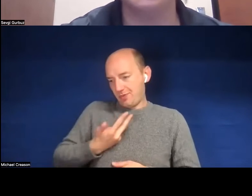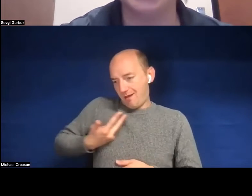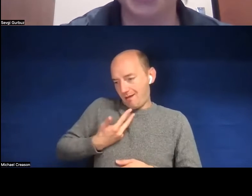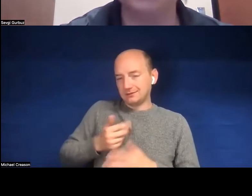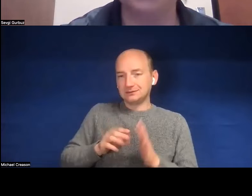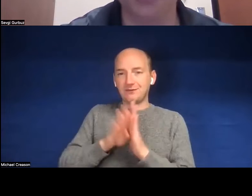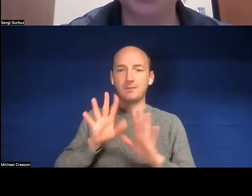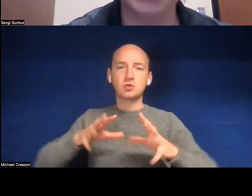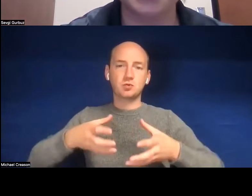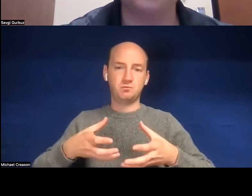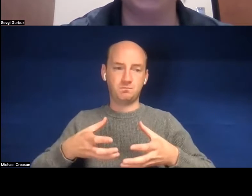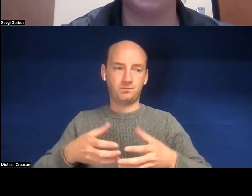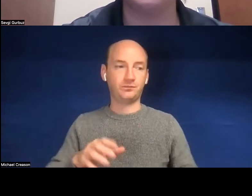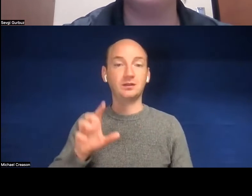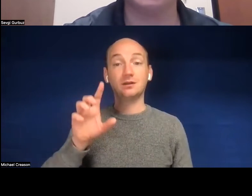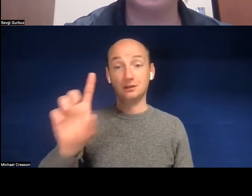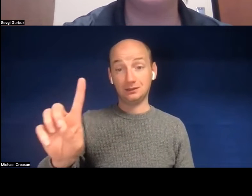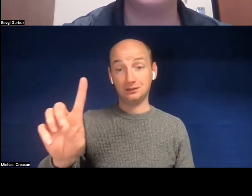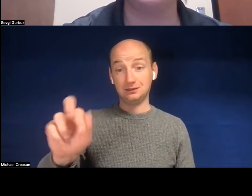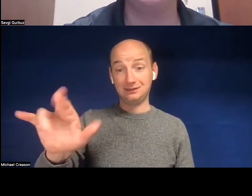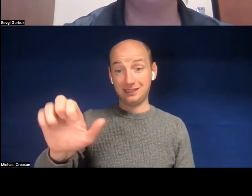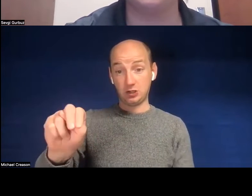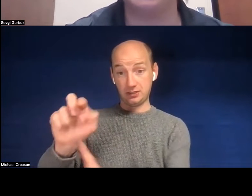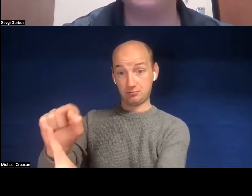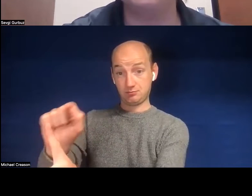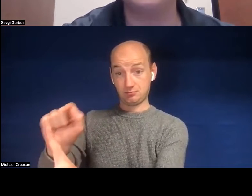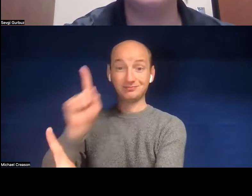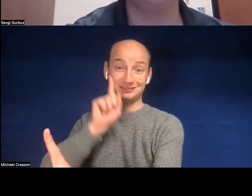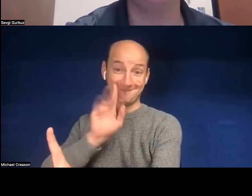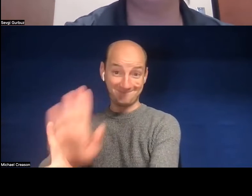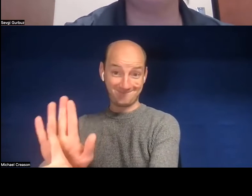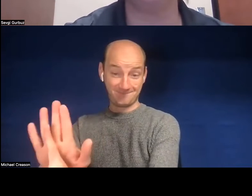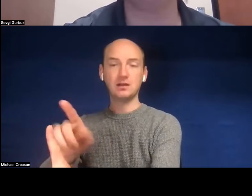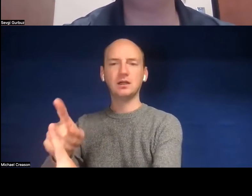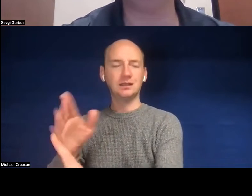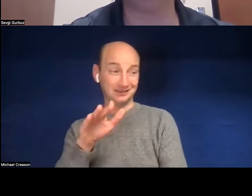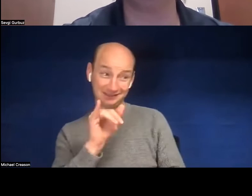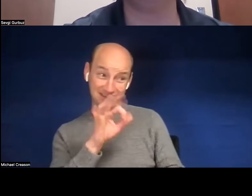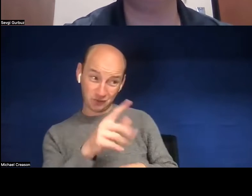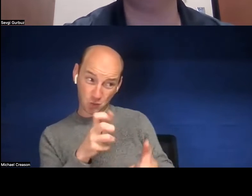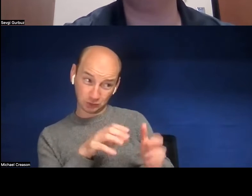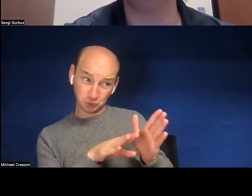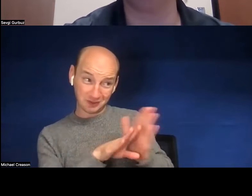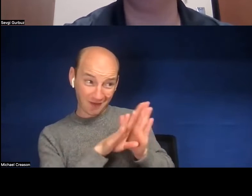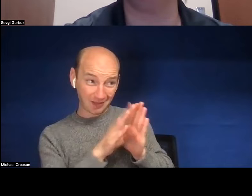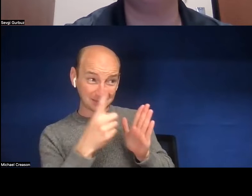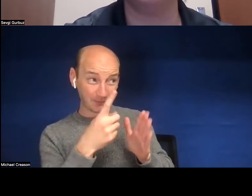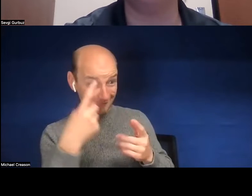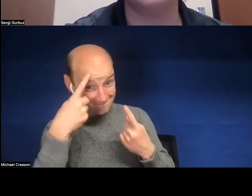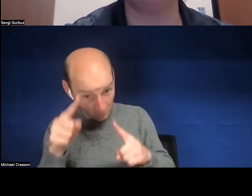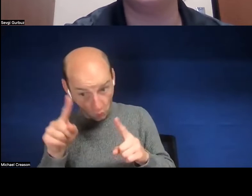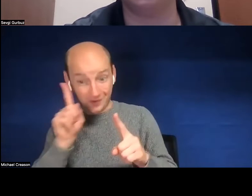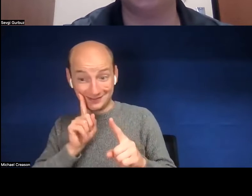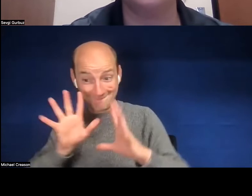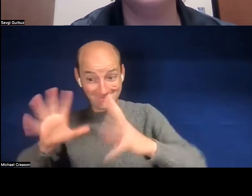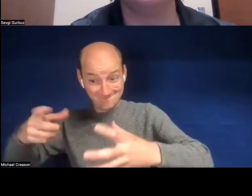very nicely kind of informed us that if we were going to build something for the deaf community, that obviously we needed to get the deaf community involved in it